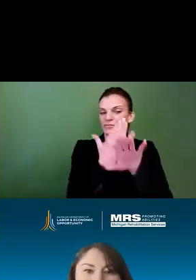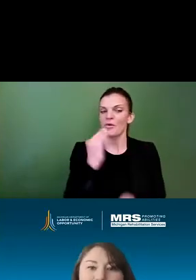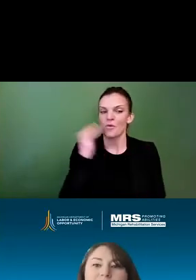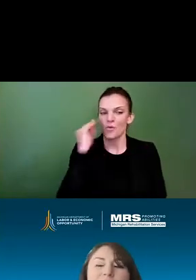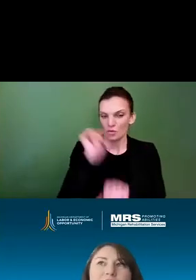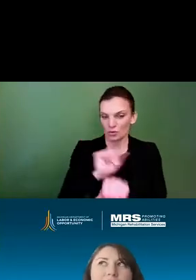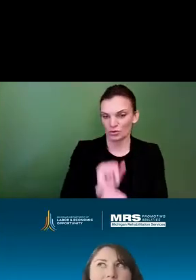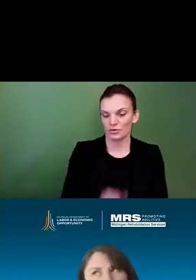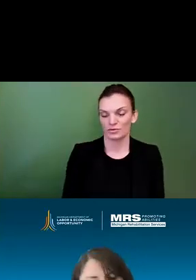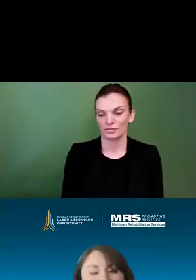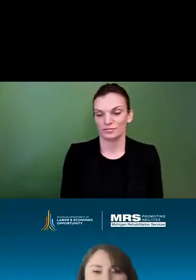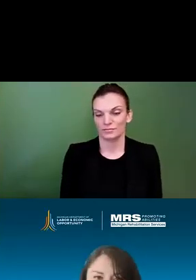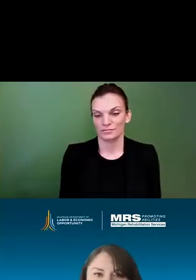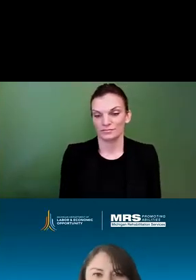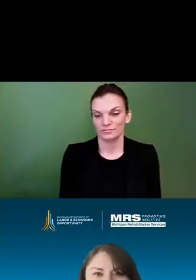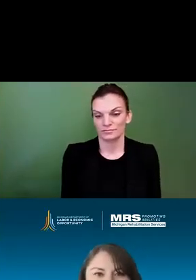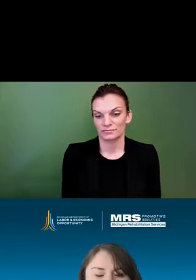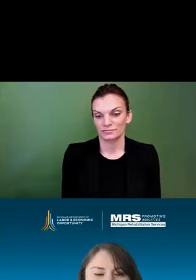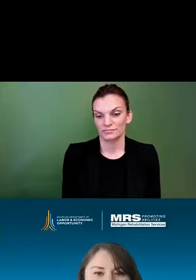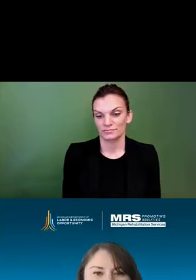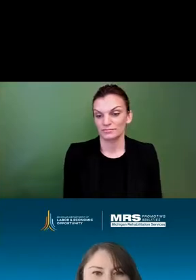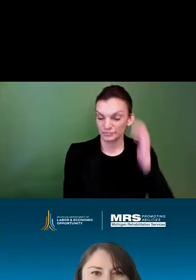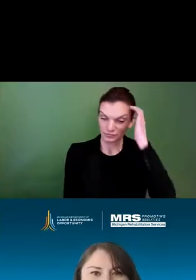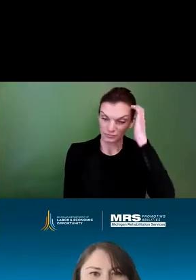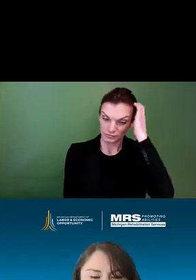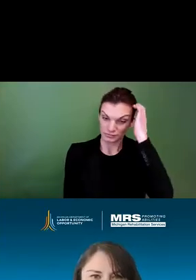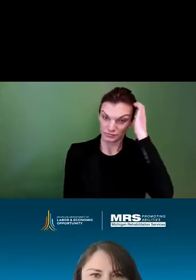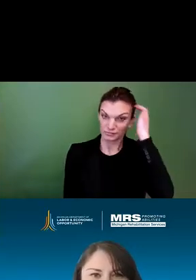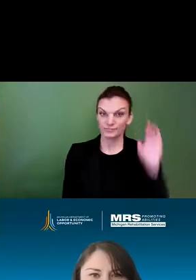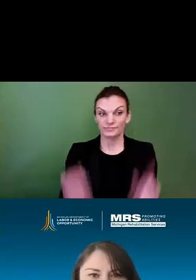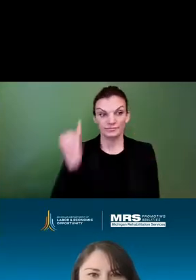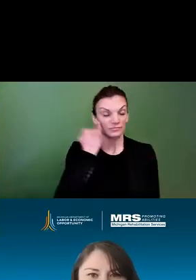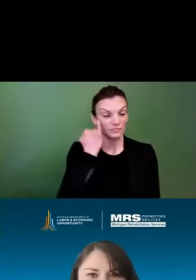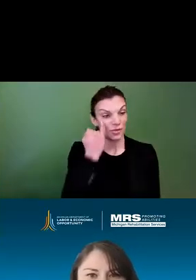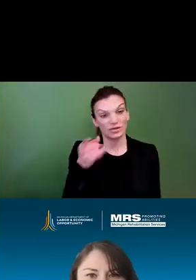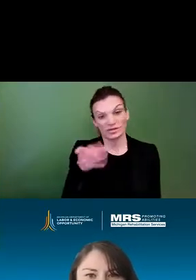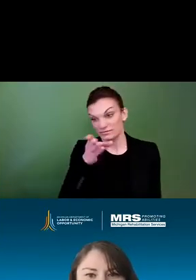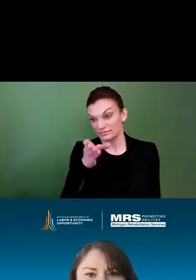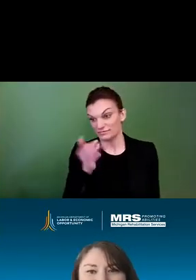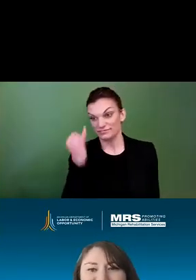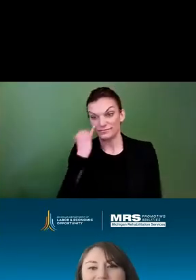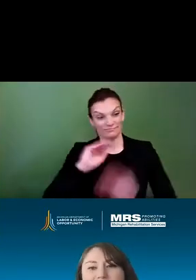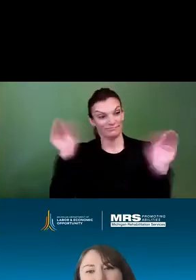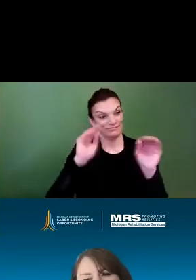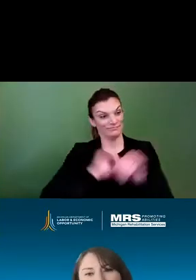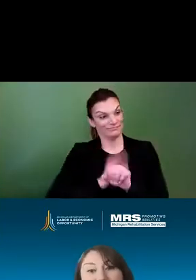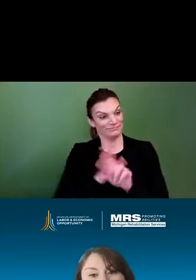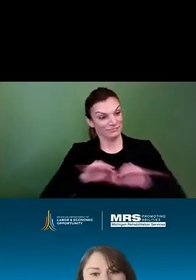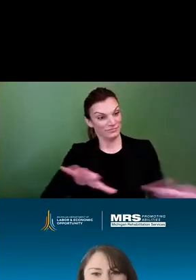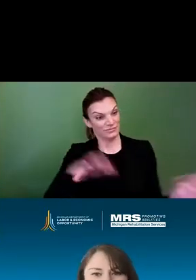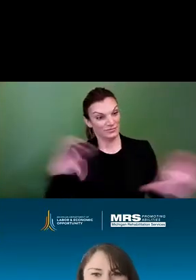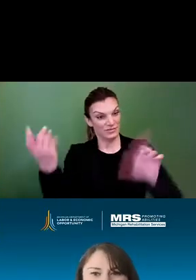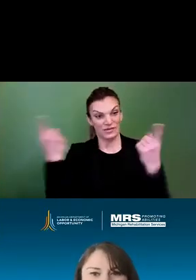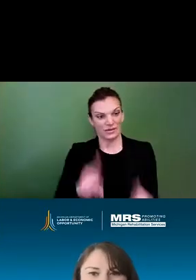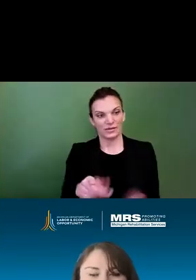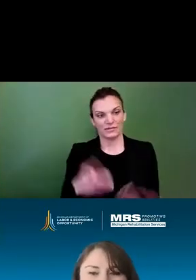practices. And we can assume that that would have otherwise taken years or decades to actually achieve. But because of